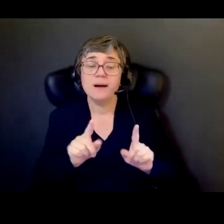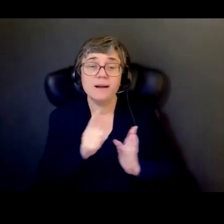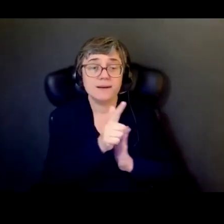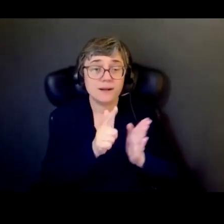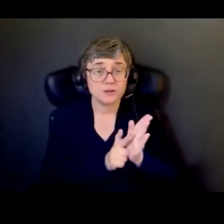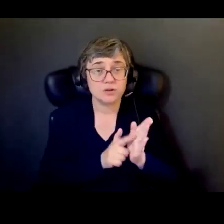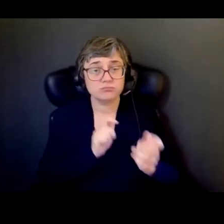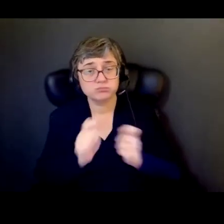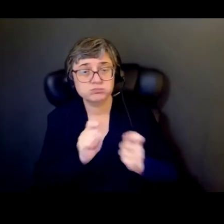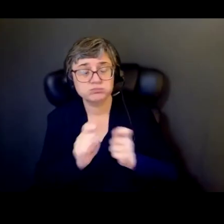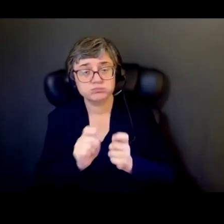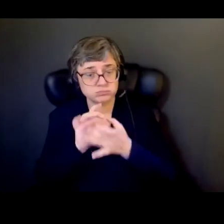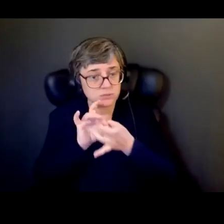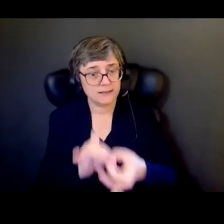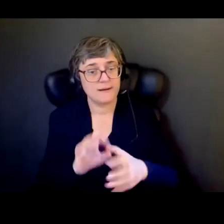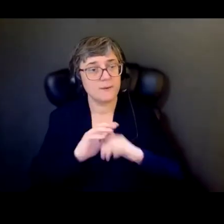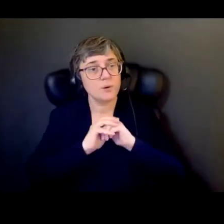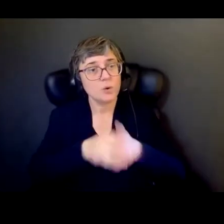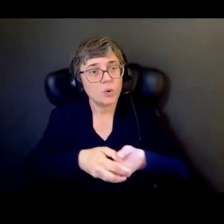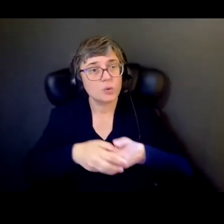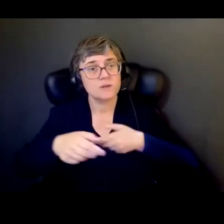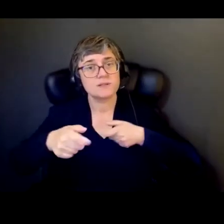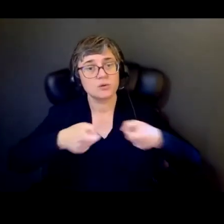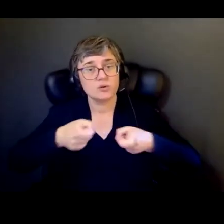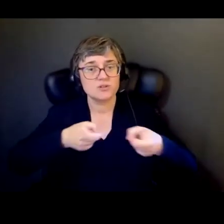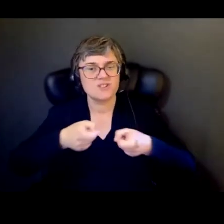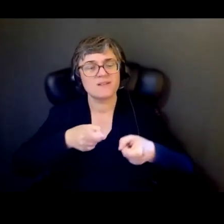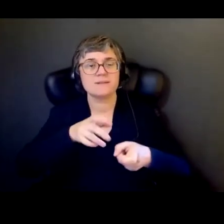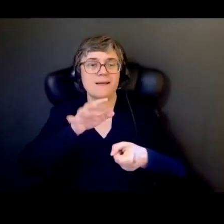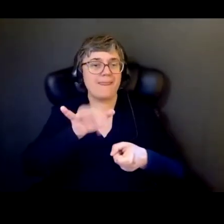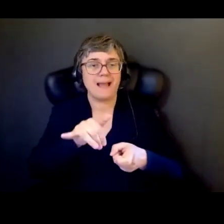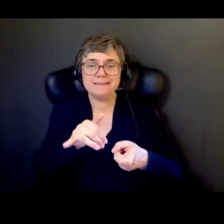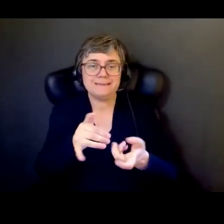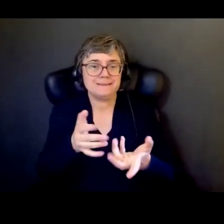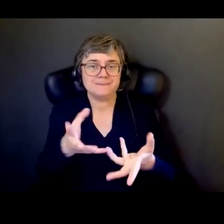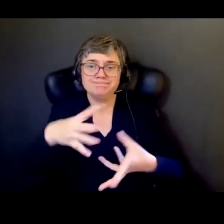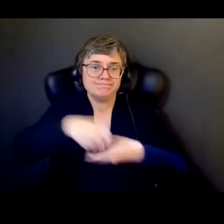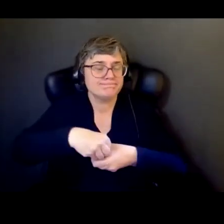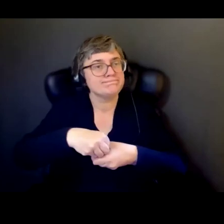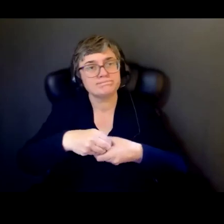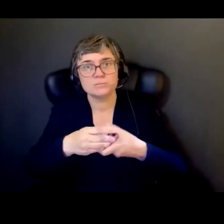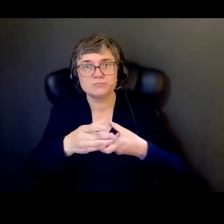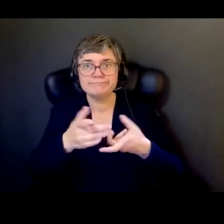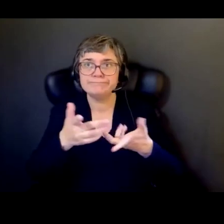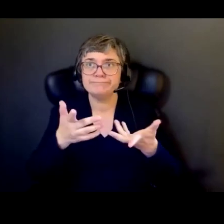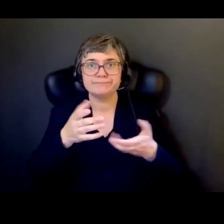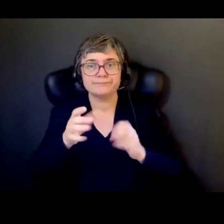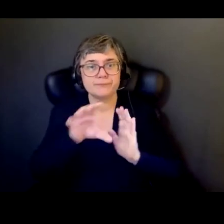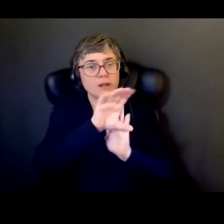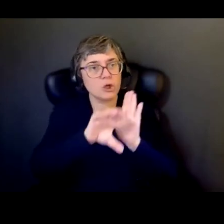coercive control is constitutional democracy at its finest. So I'll leave you with this